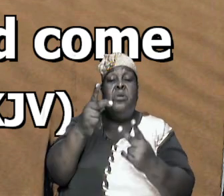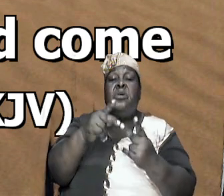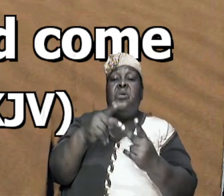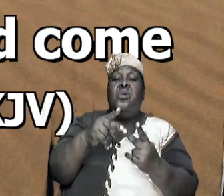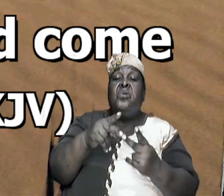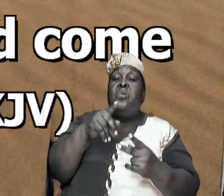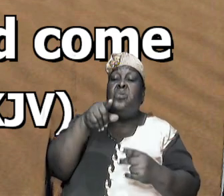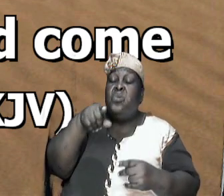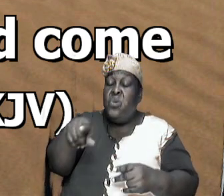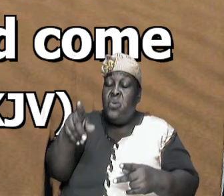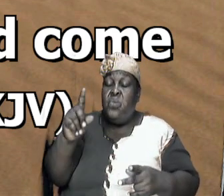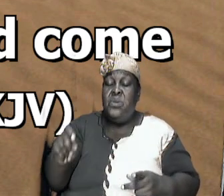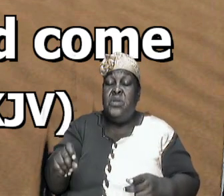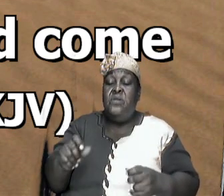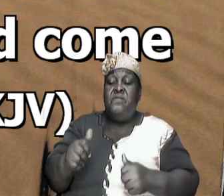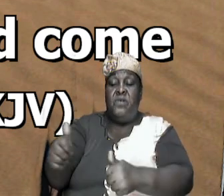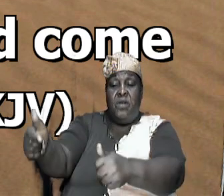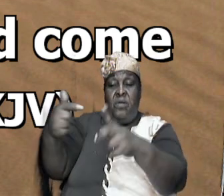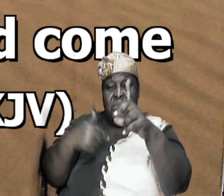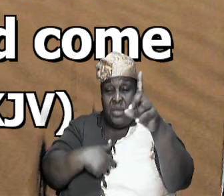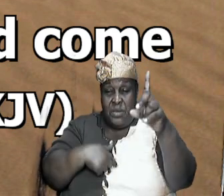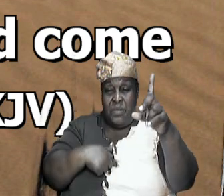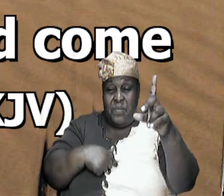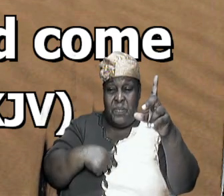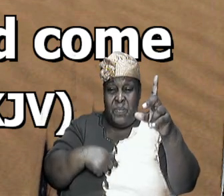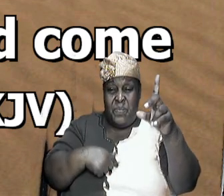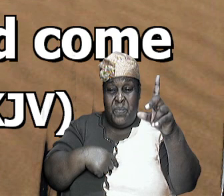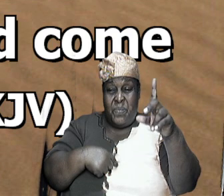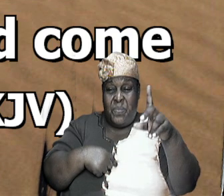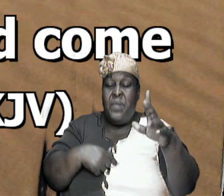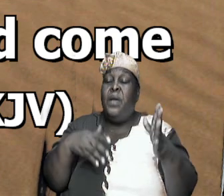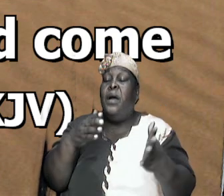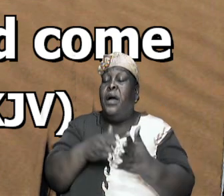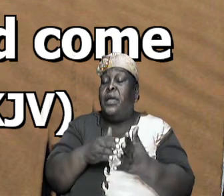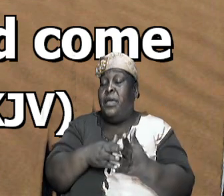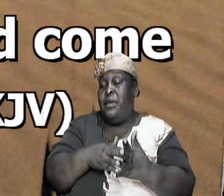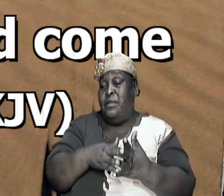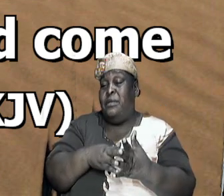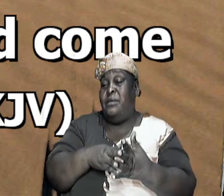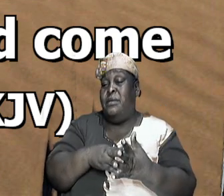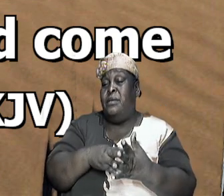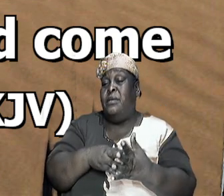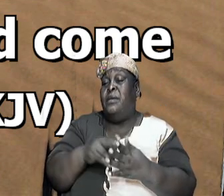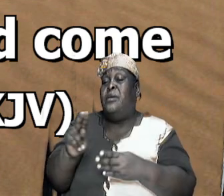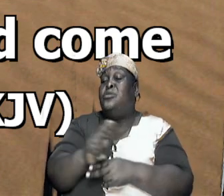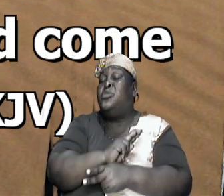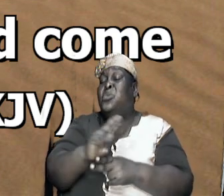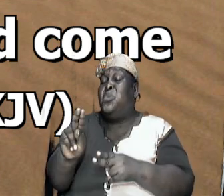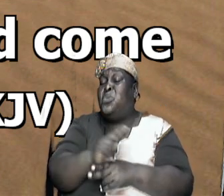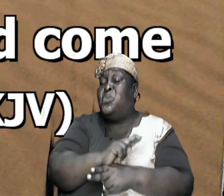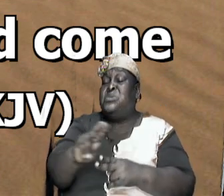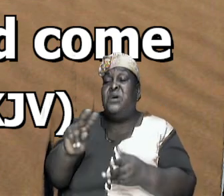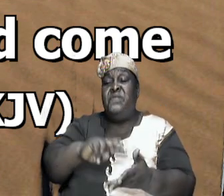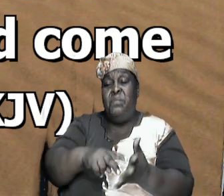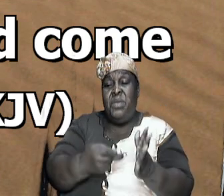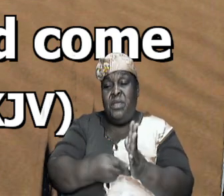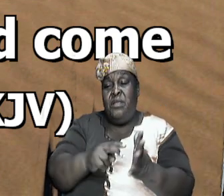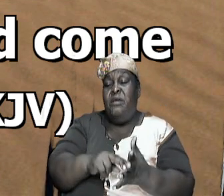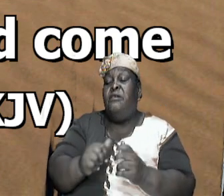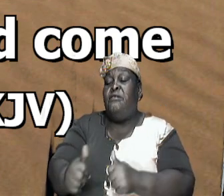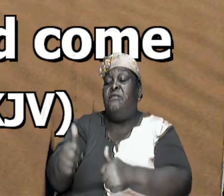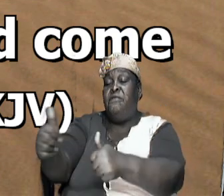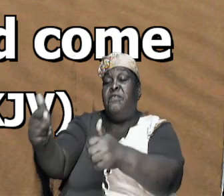me. Right? So, again, we see the use of the term follow